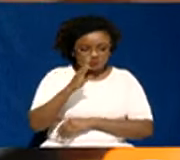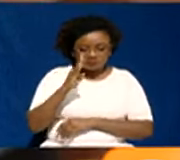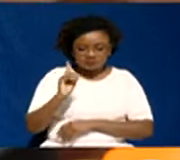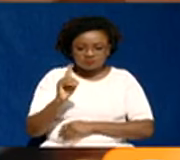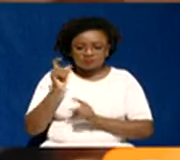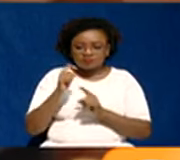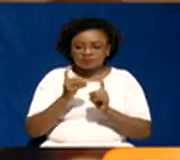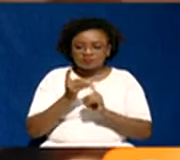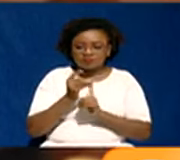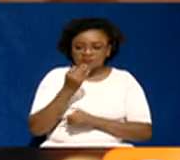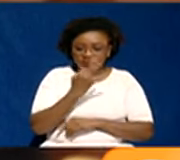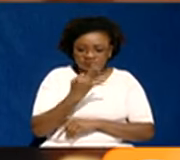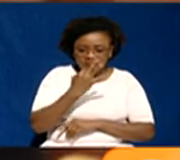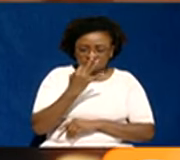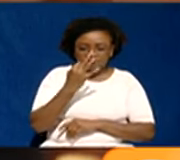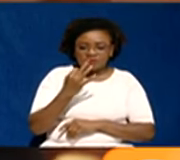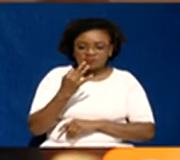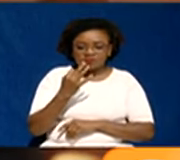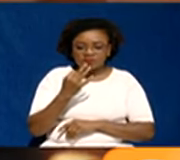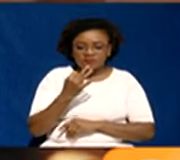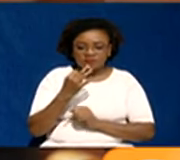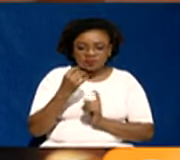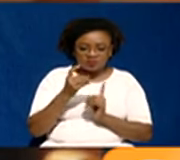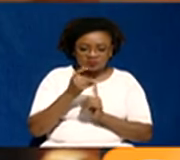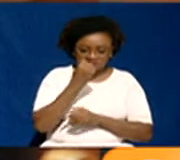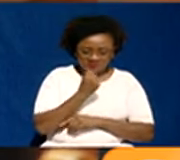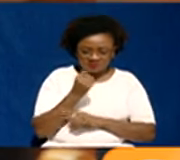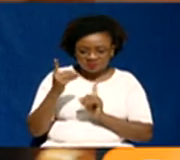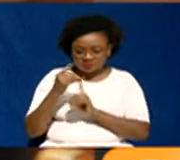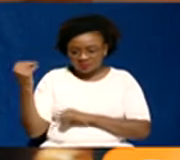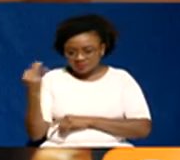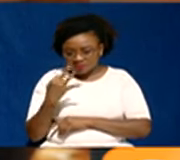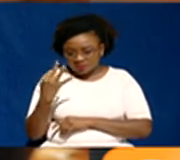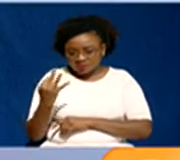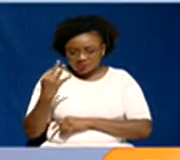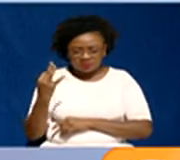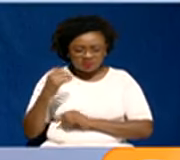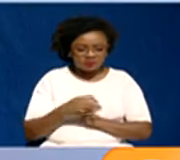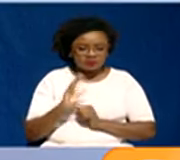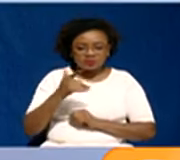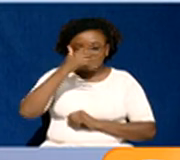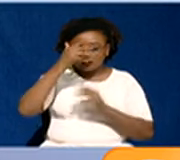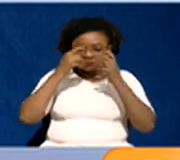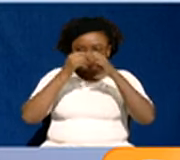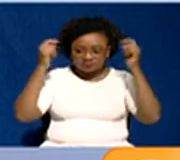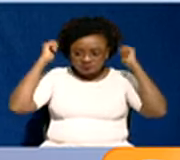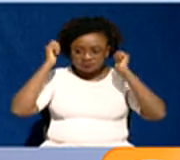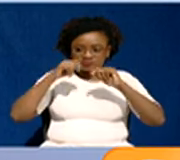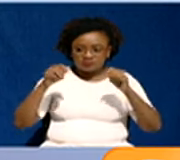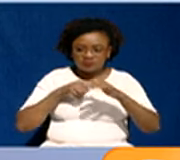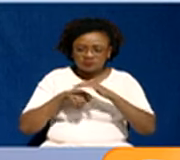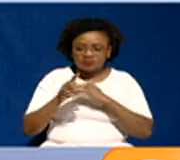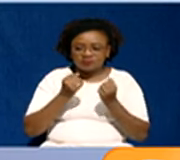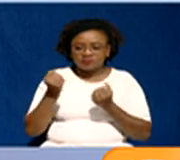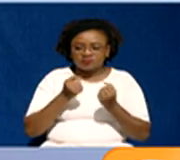5th HSA told police that he was blindfolded by armed men and bundled inside a baru and